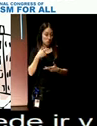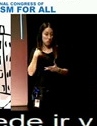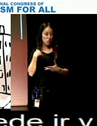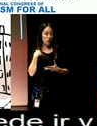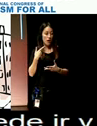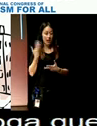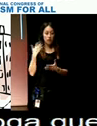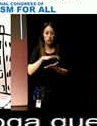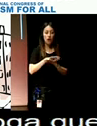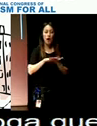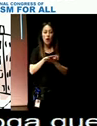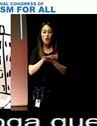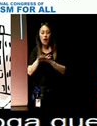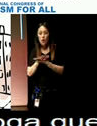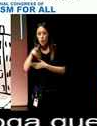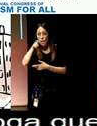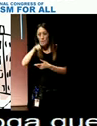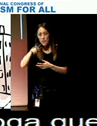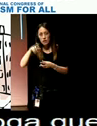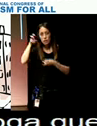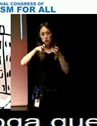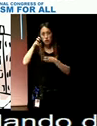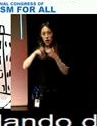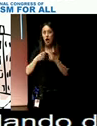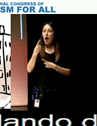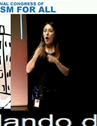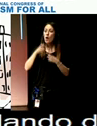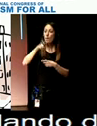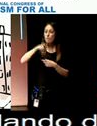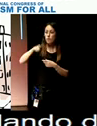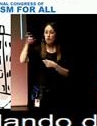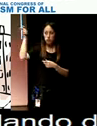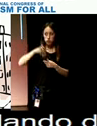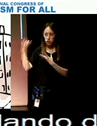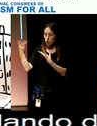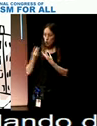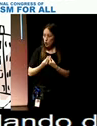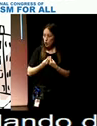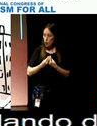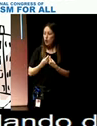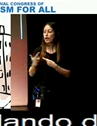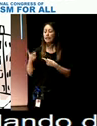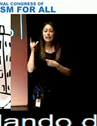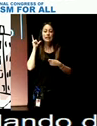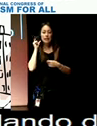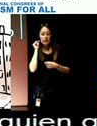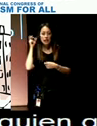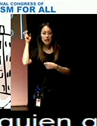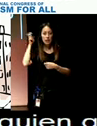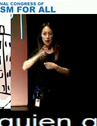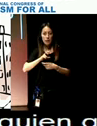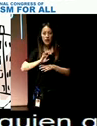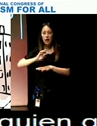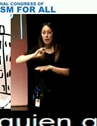there's a person that came with us. She was from New Zealand, and she came by